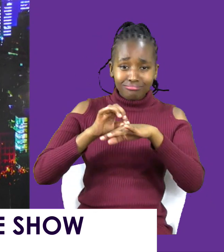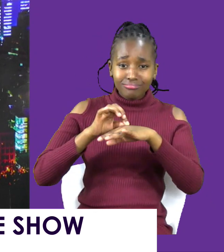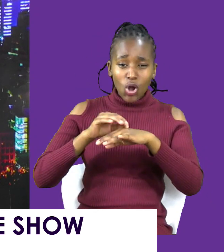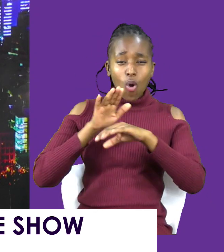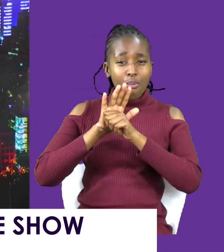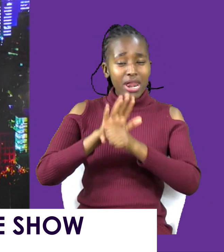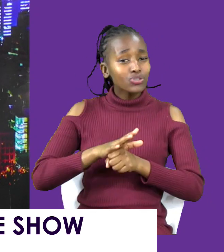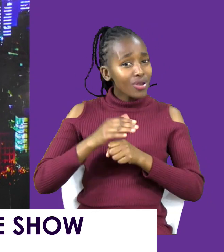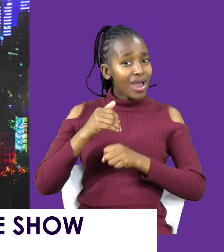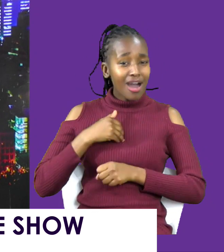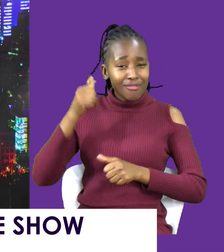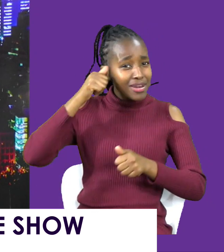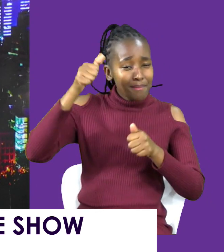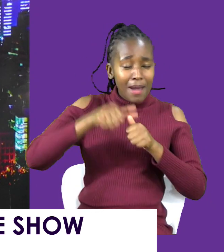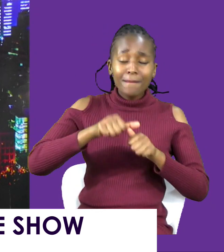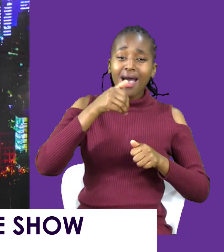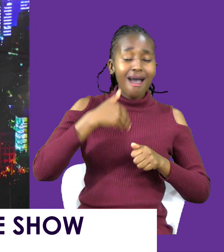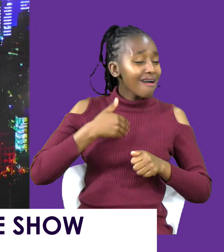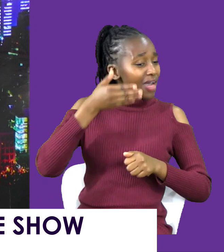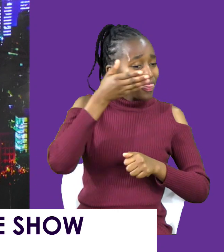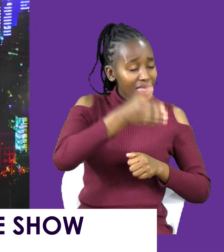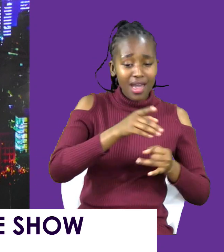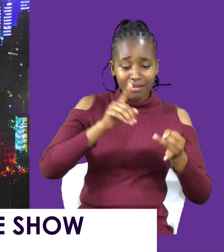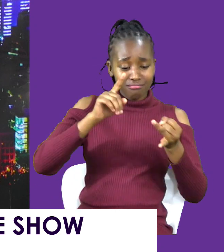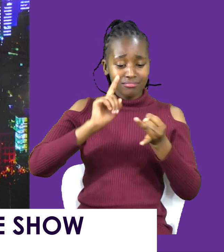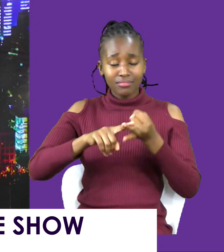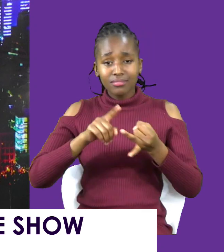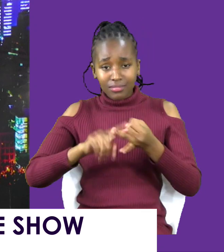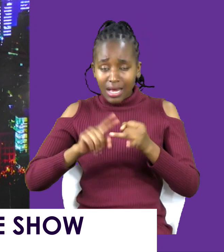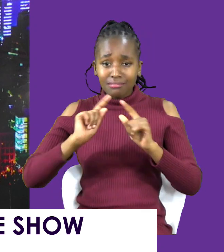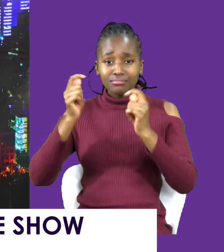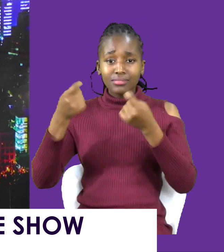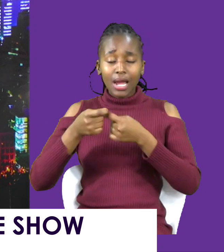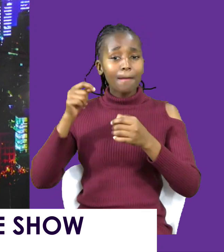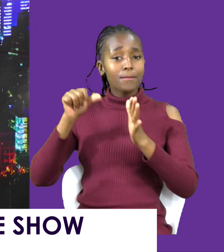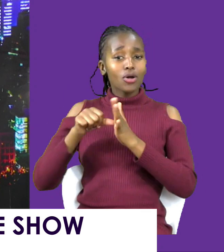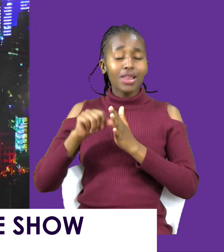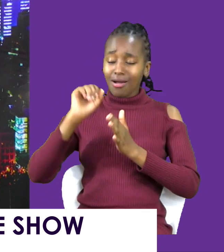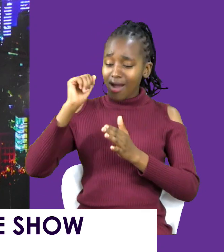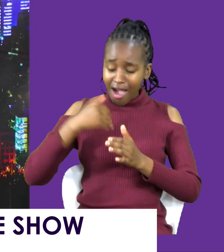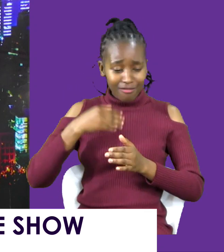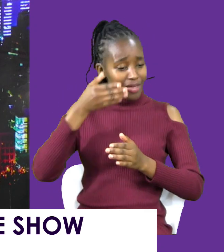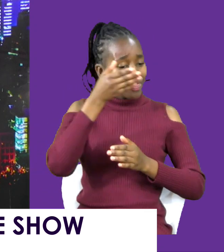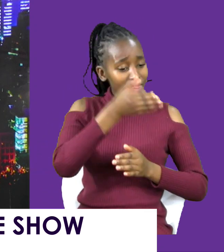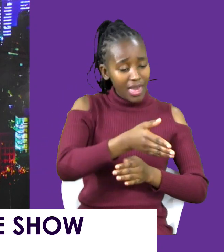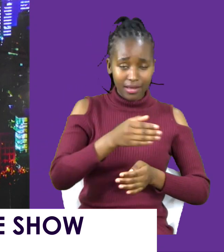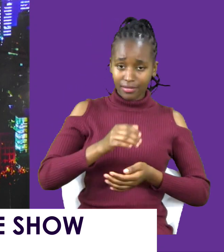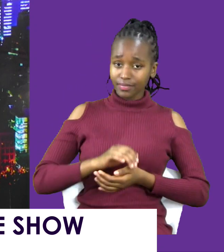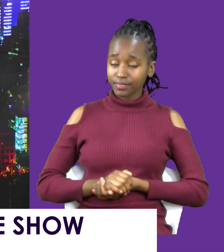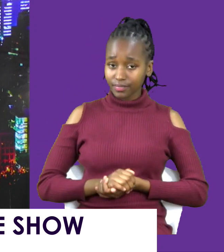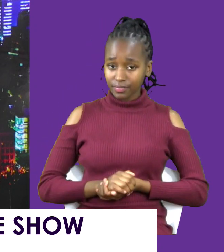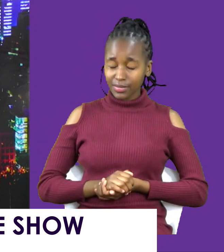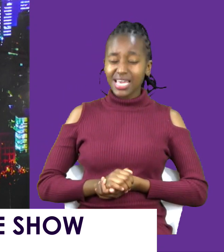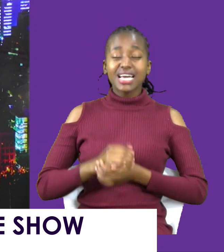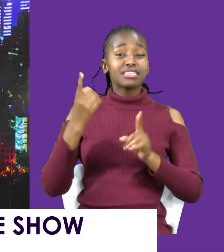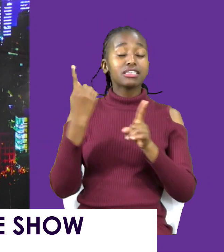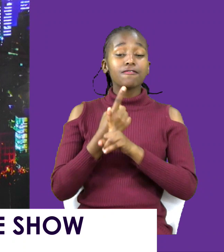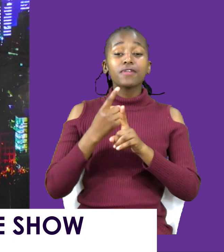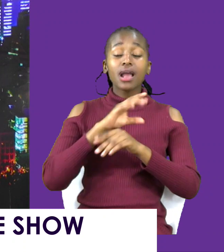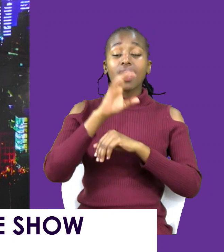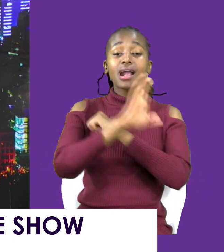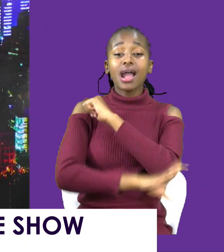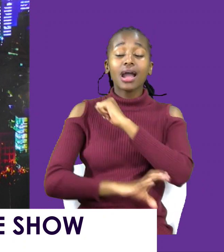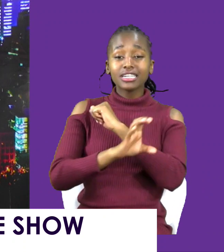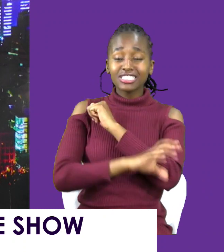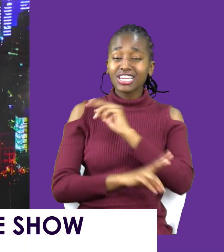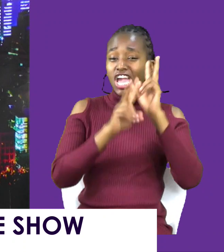Yes, marginalization is there. Yes, all manner of issues in nations and all manner of environments are